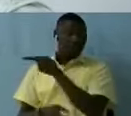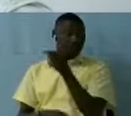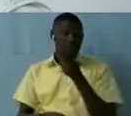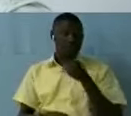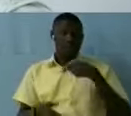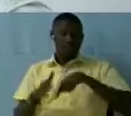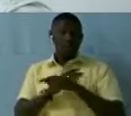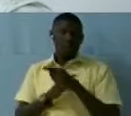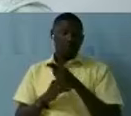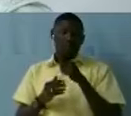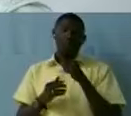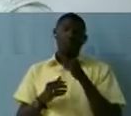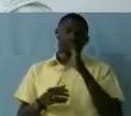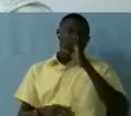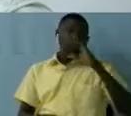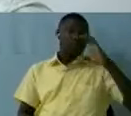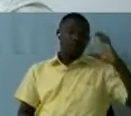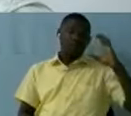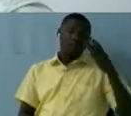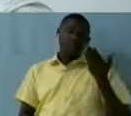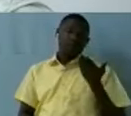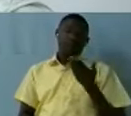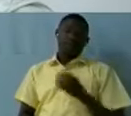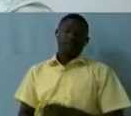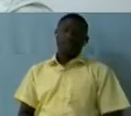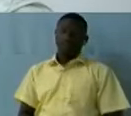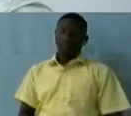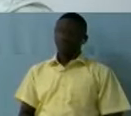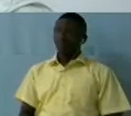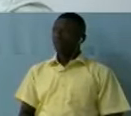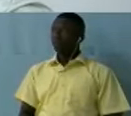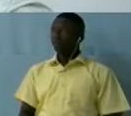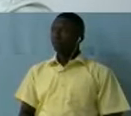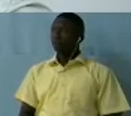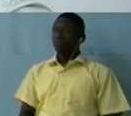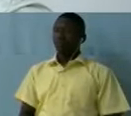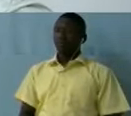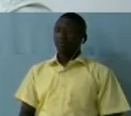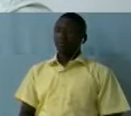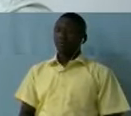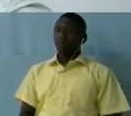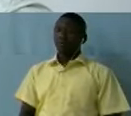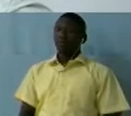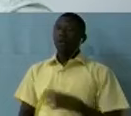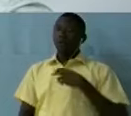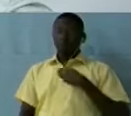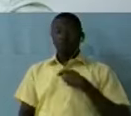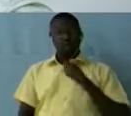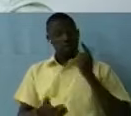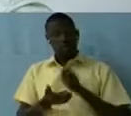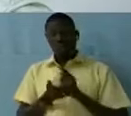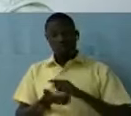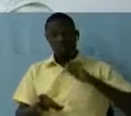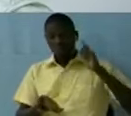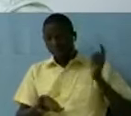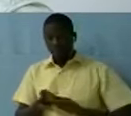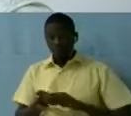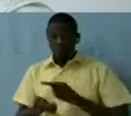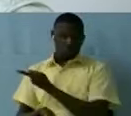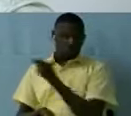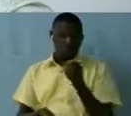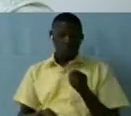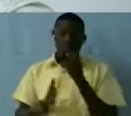la kolu menu la TRRC nyatilimula. May I assure these individuals ako ababambandila